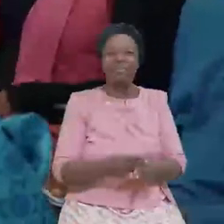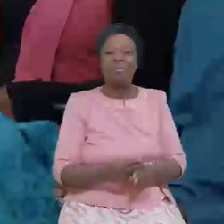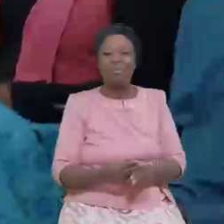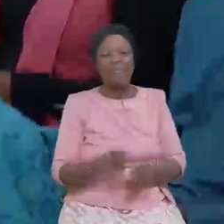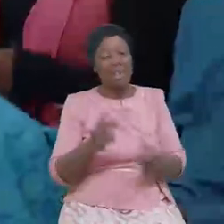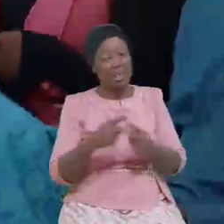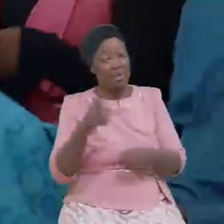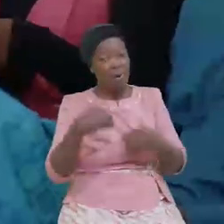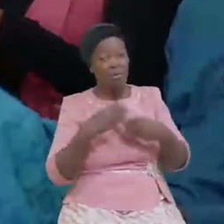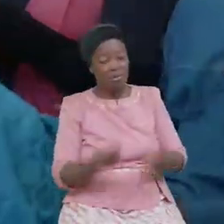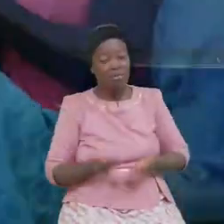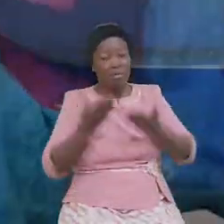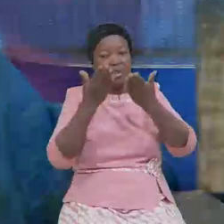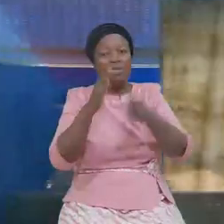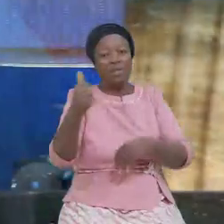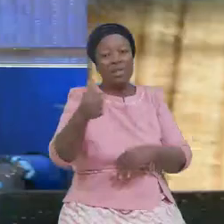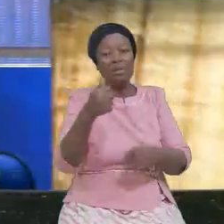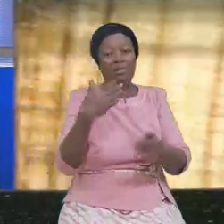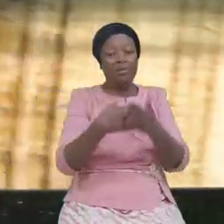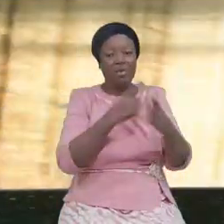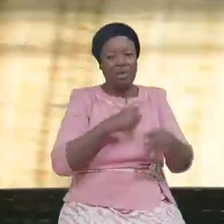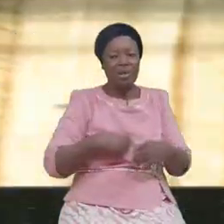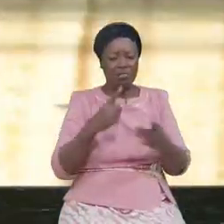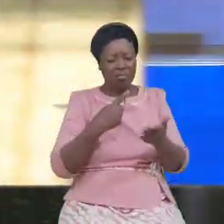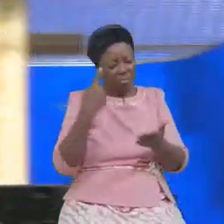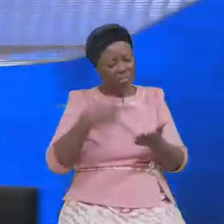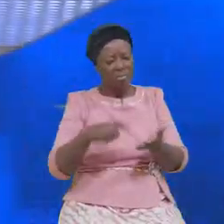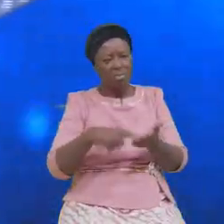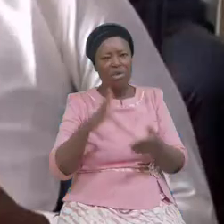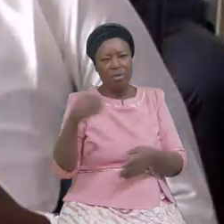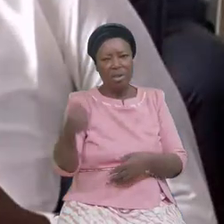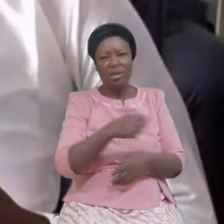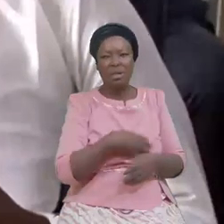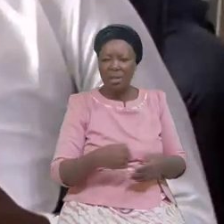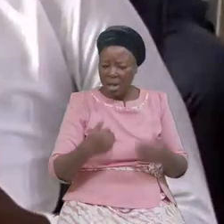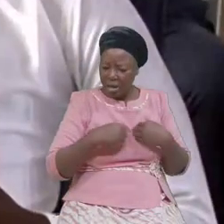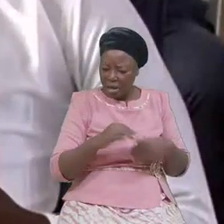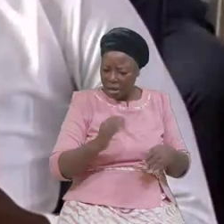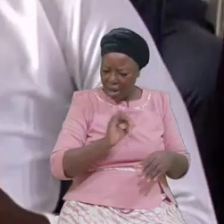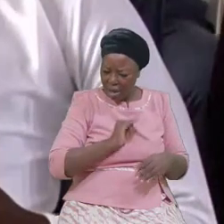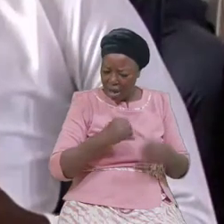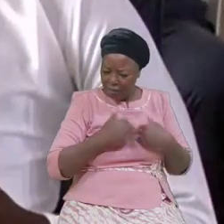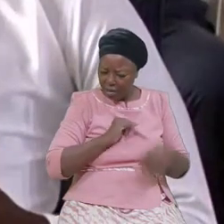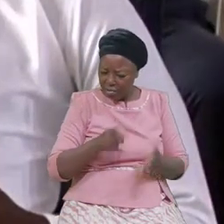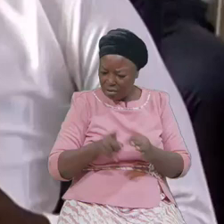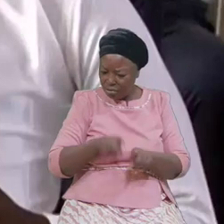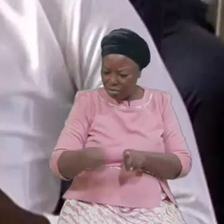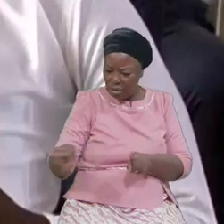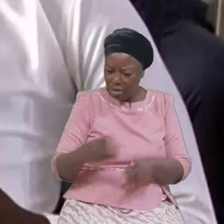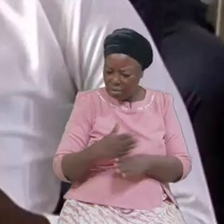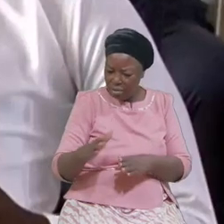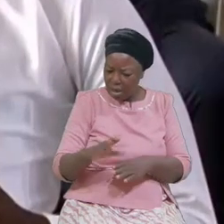need to present yourself before the Lord and check up your life. Have you strayed away? Have you strayed afar? Have you